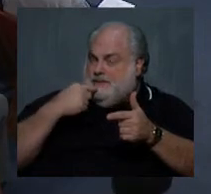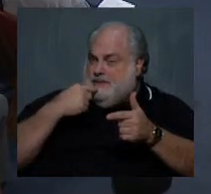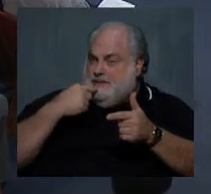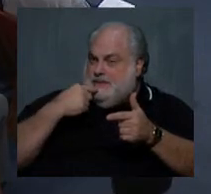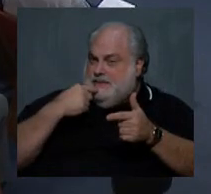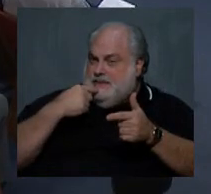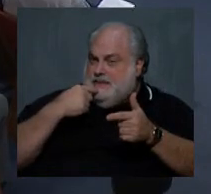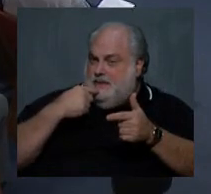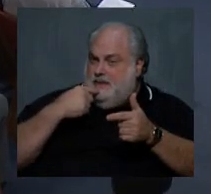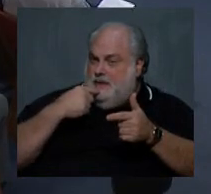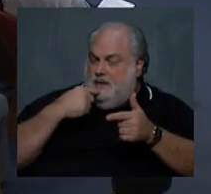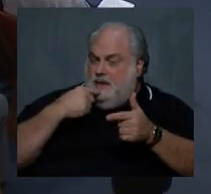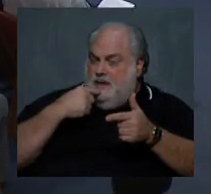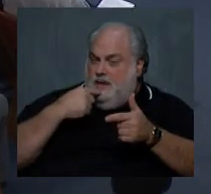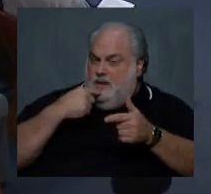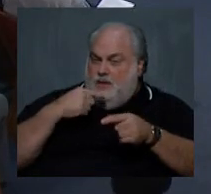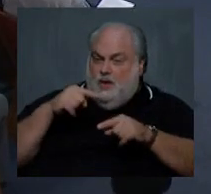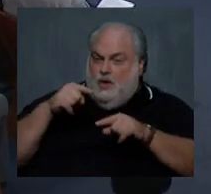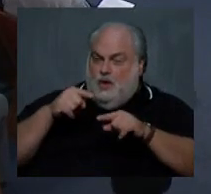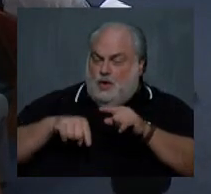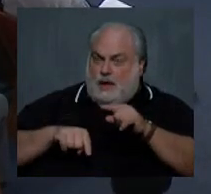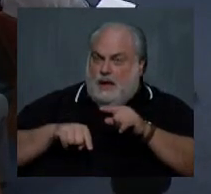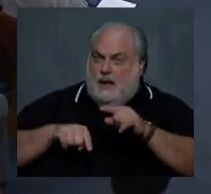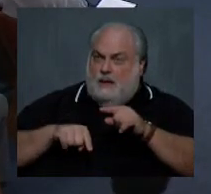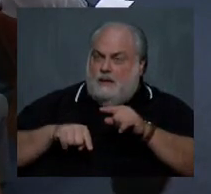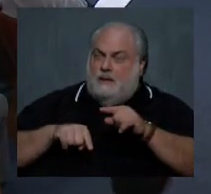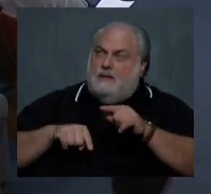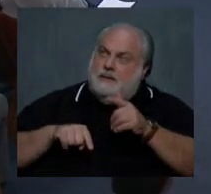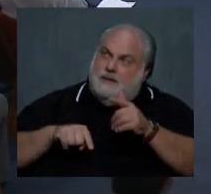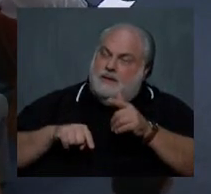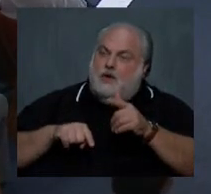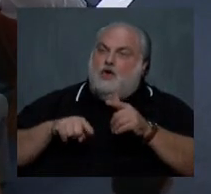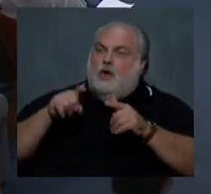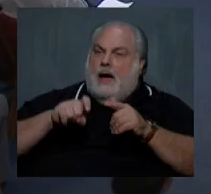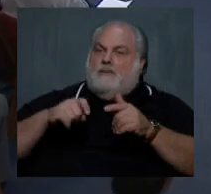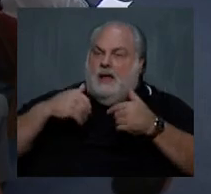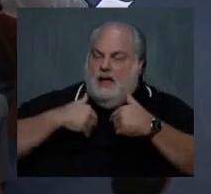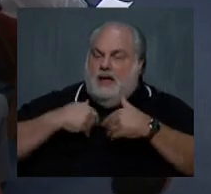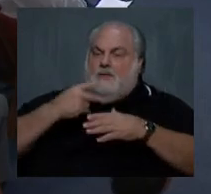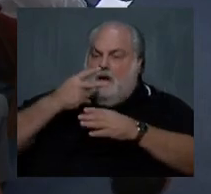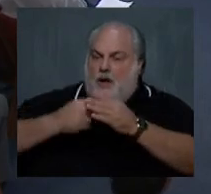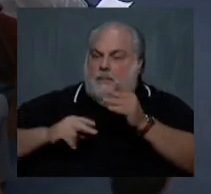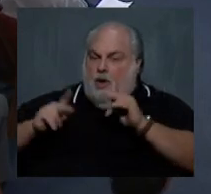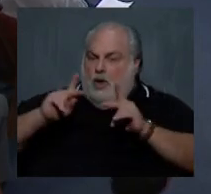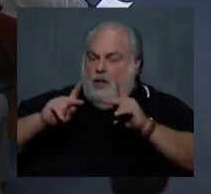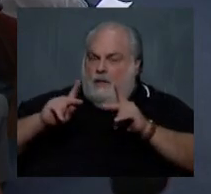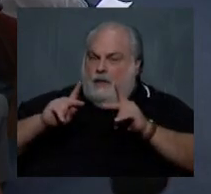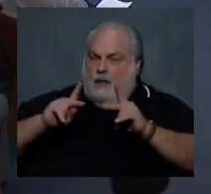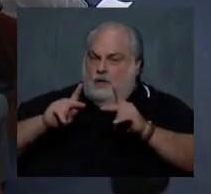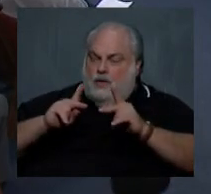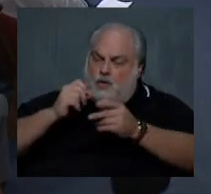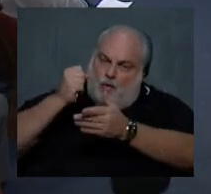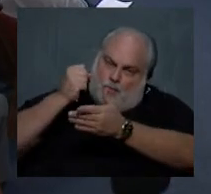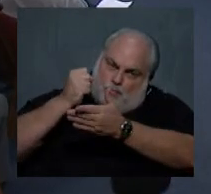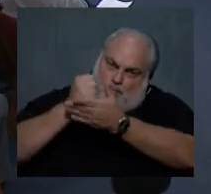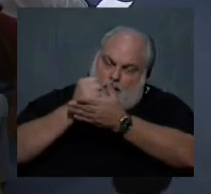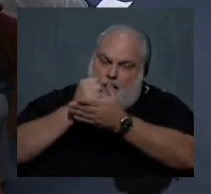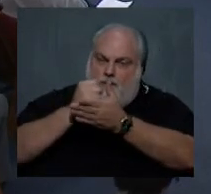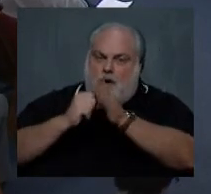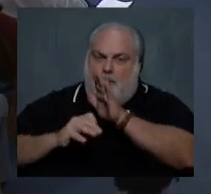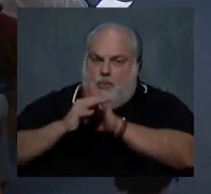Well, you can't ratify. You've got to have both people ratifying it in order for the appointment to